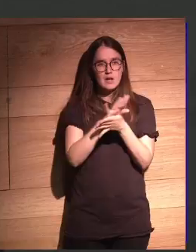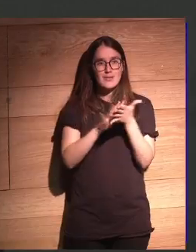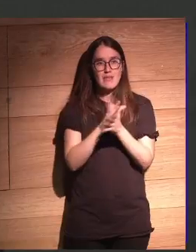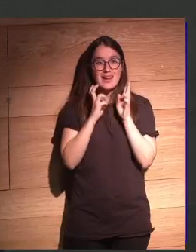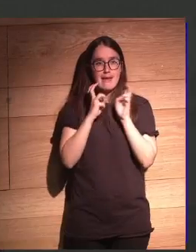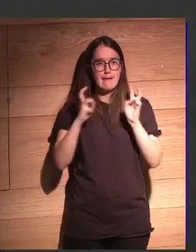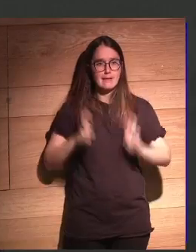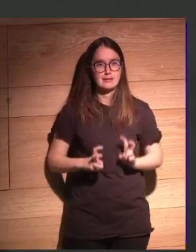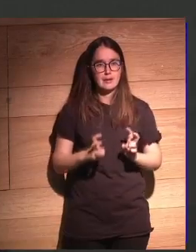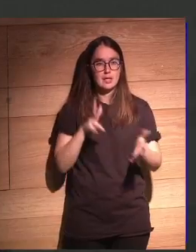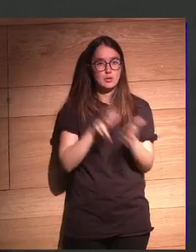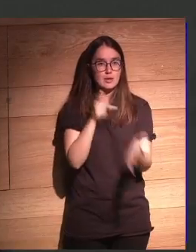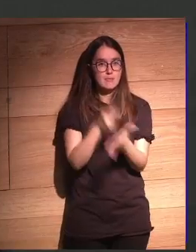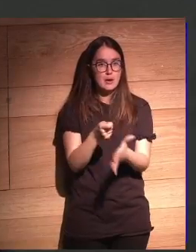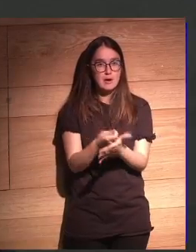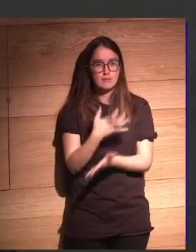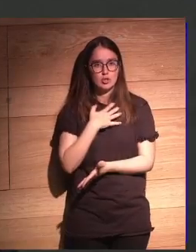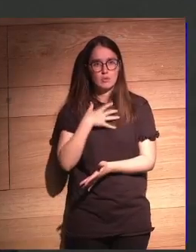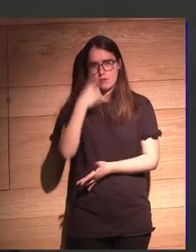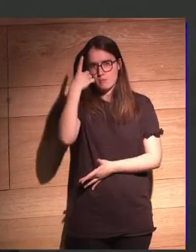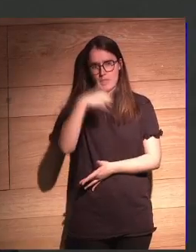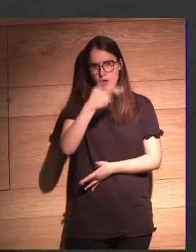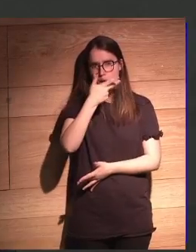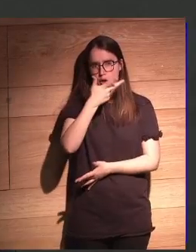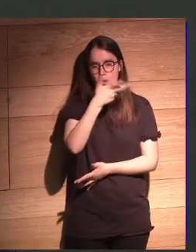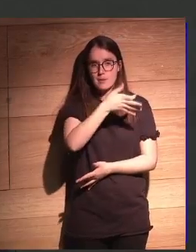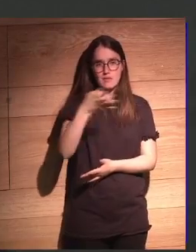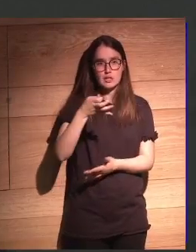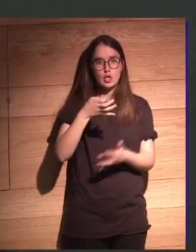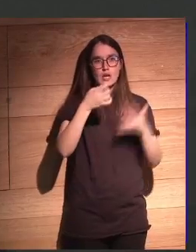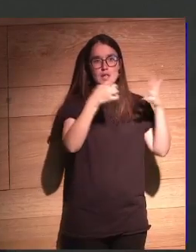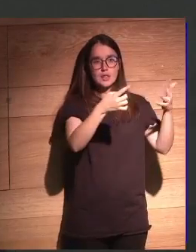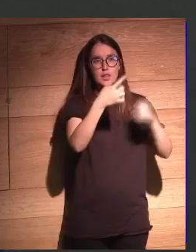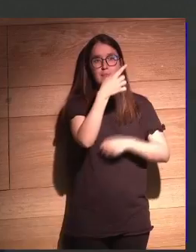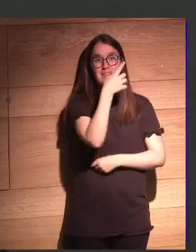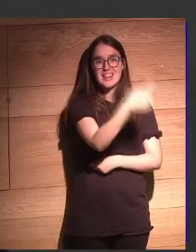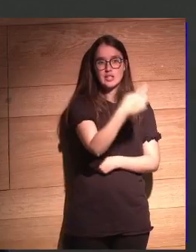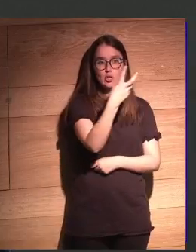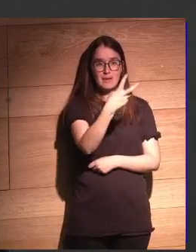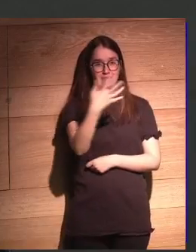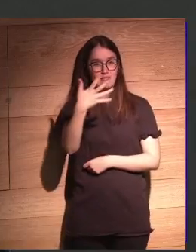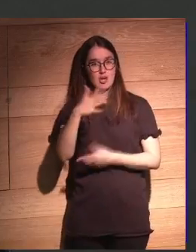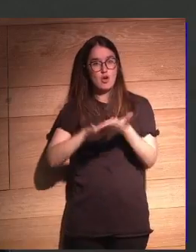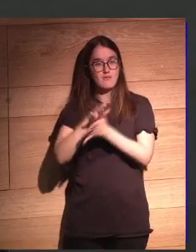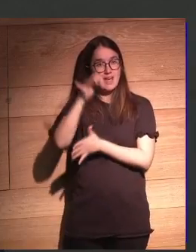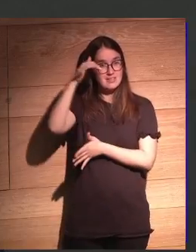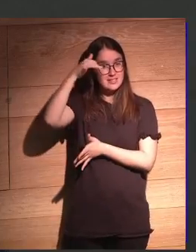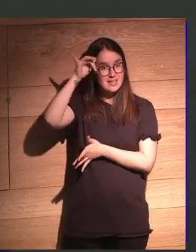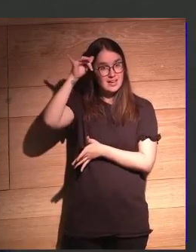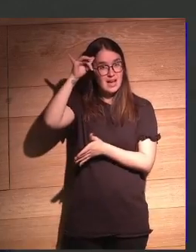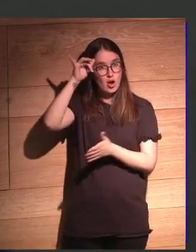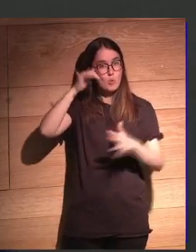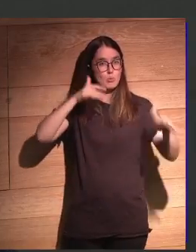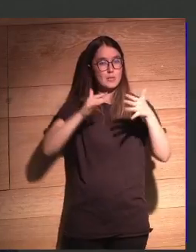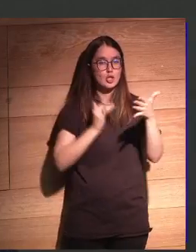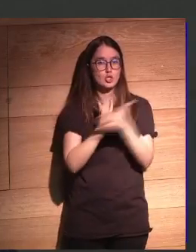housing. In this book, they also tell us about the stress of not being able to pay our mortgage. And in 125, he tells us